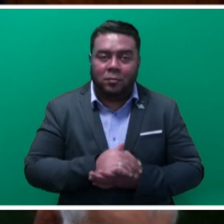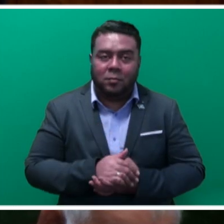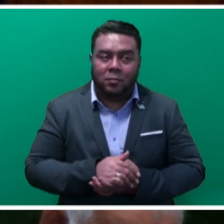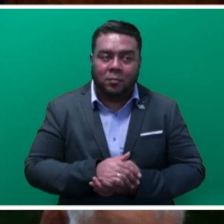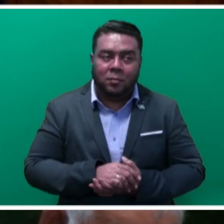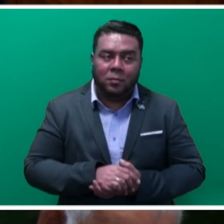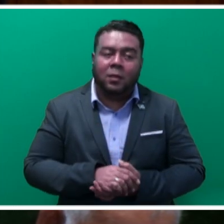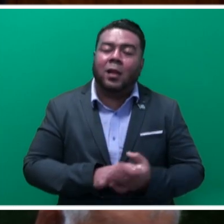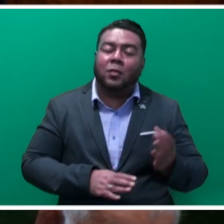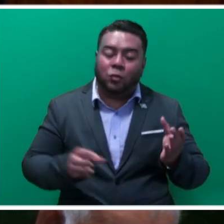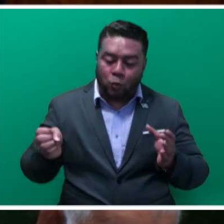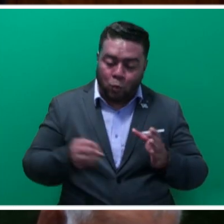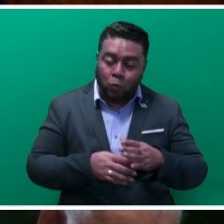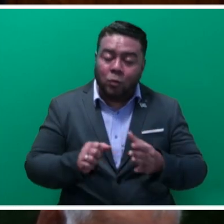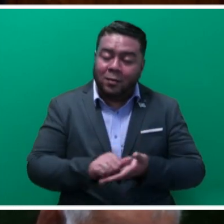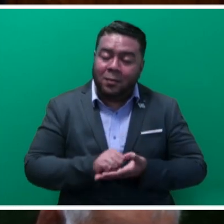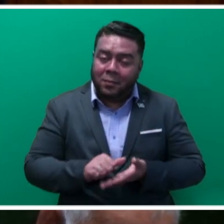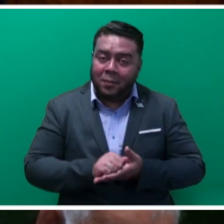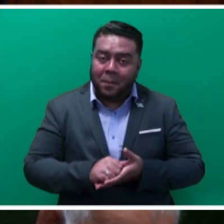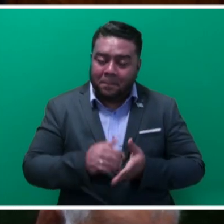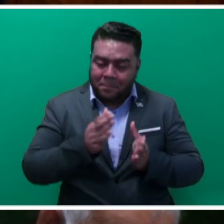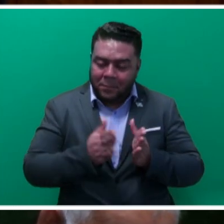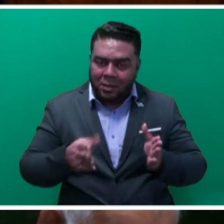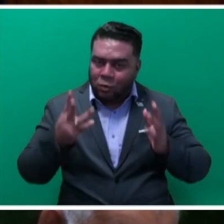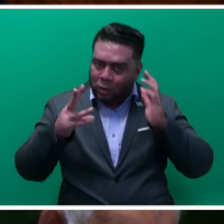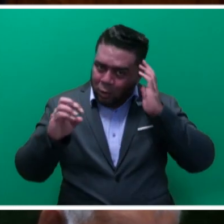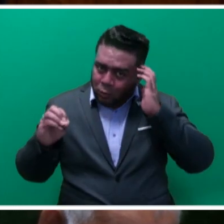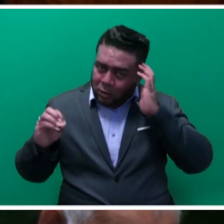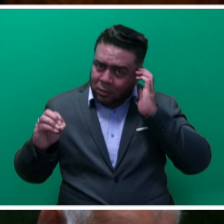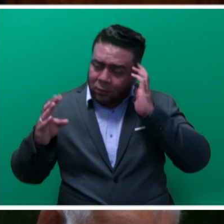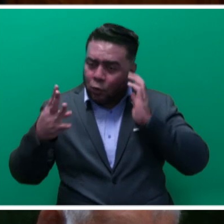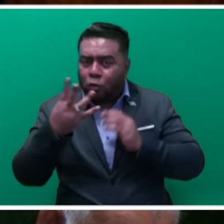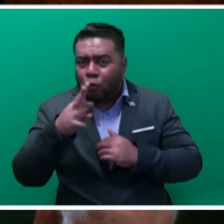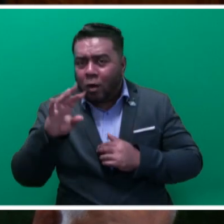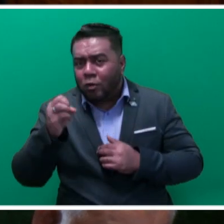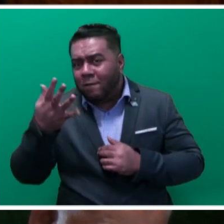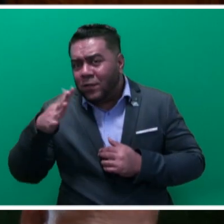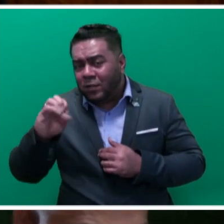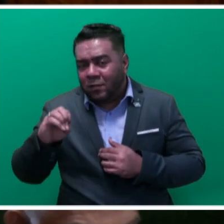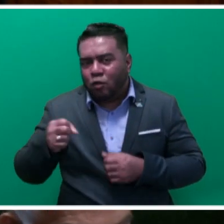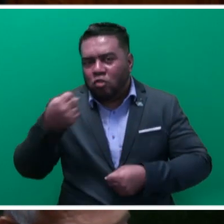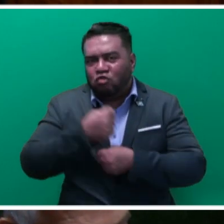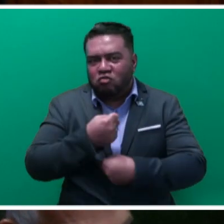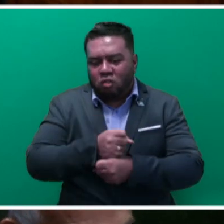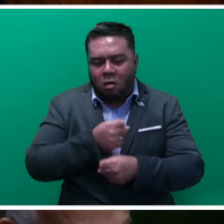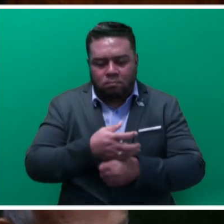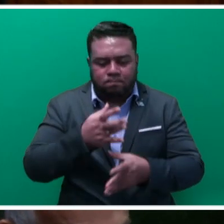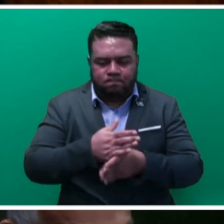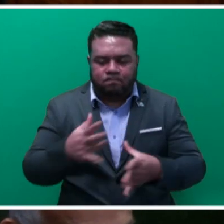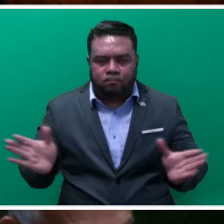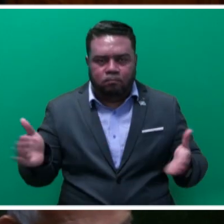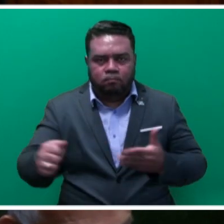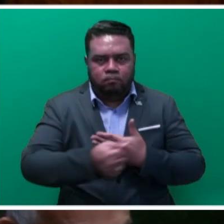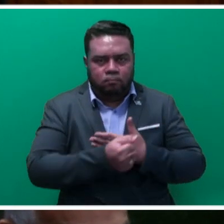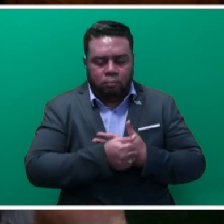storage capacity from 300 tons to 450 tons of mature ginger. The exporter